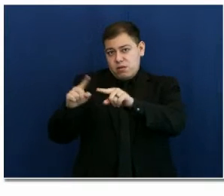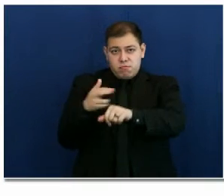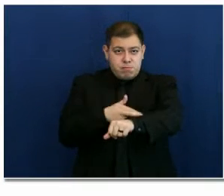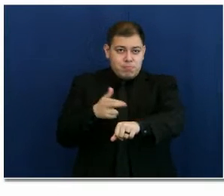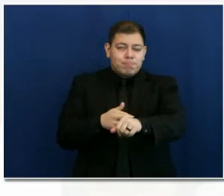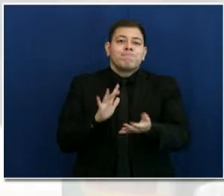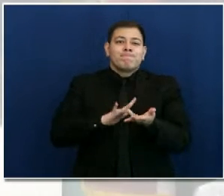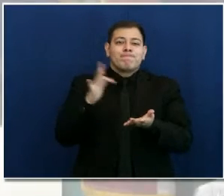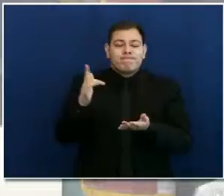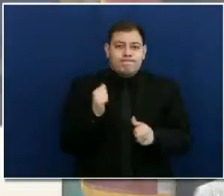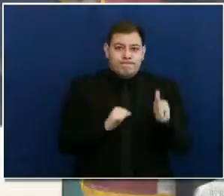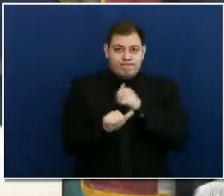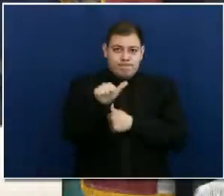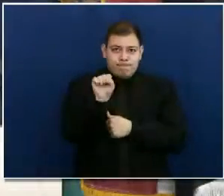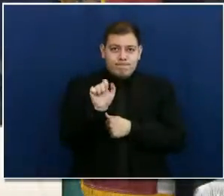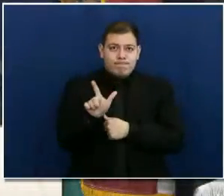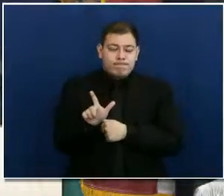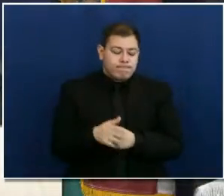Gracias.